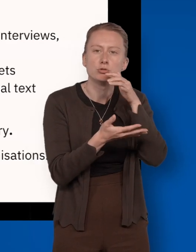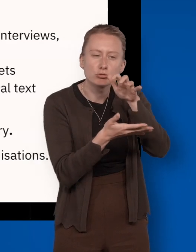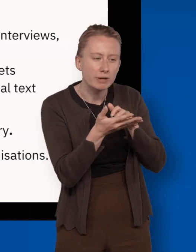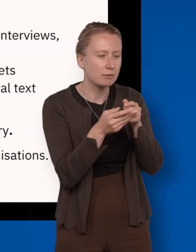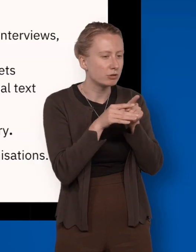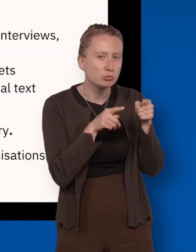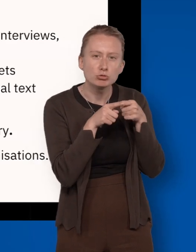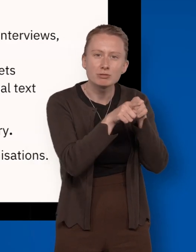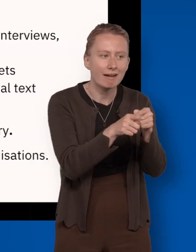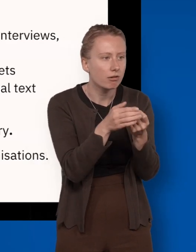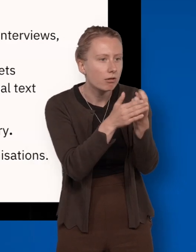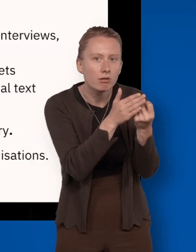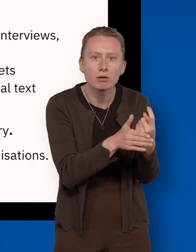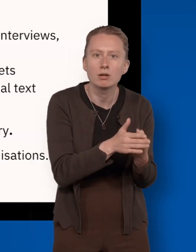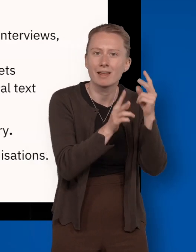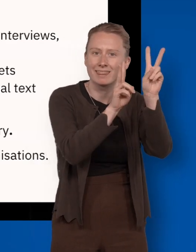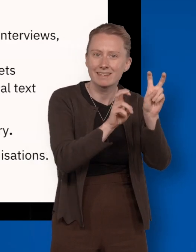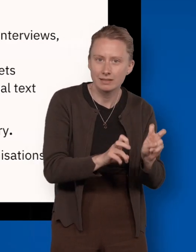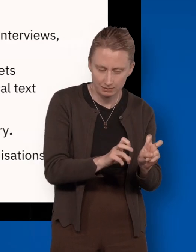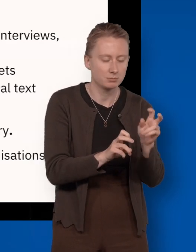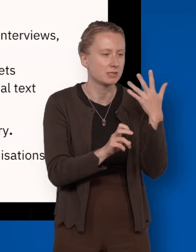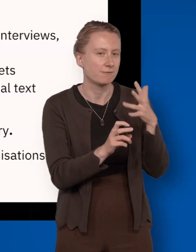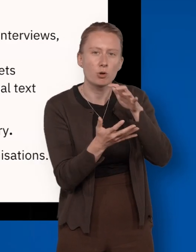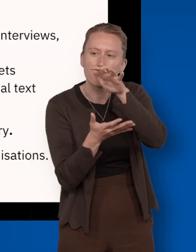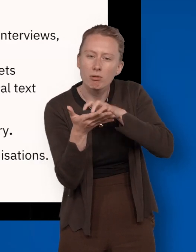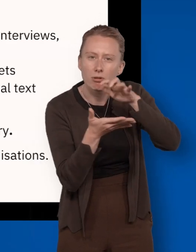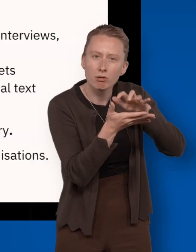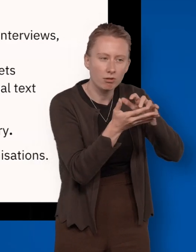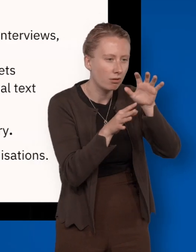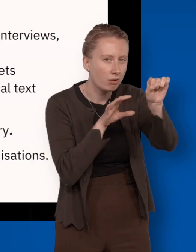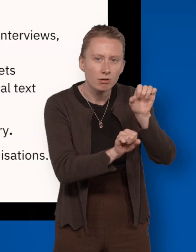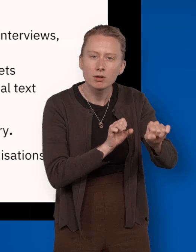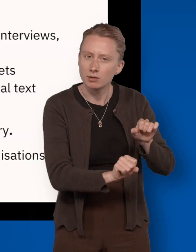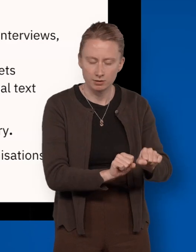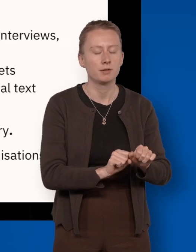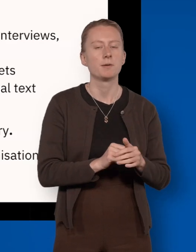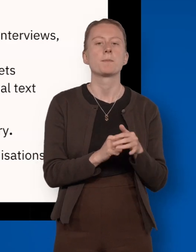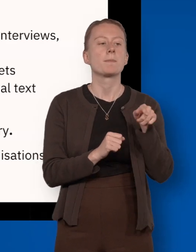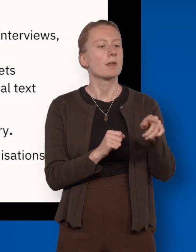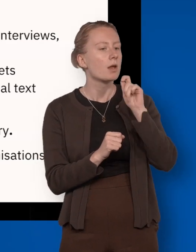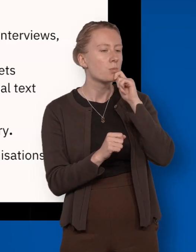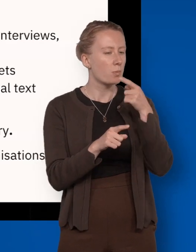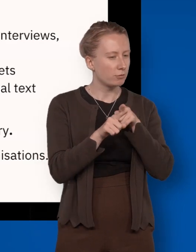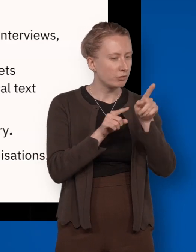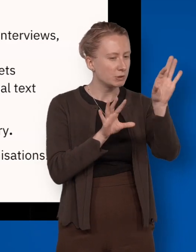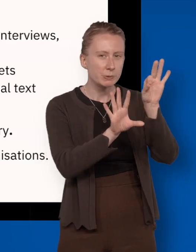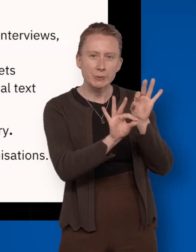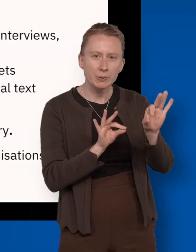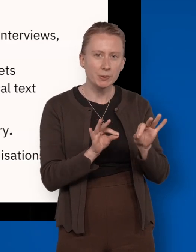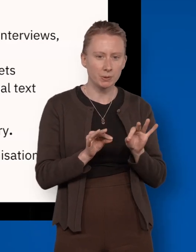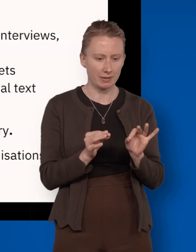the various voices inside those corpuses of text. And then we try to quantify the qualitative